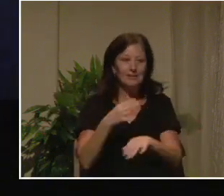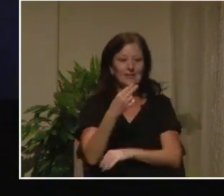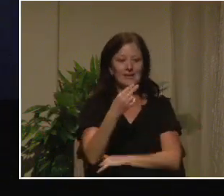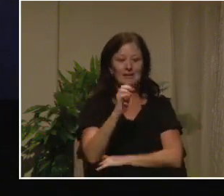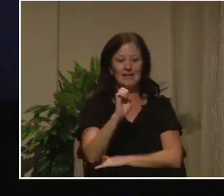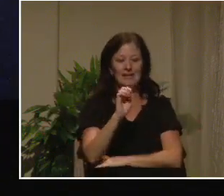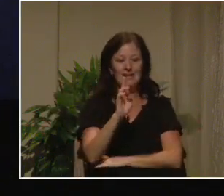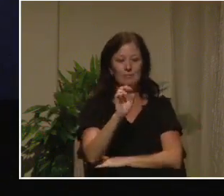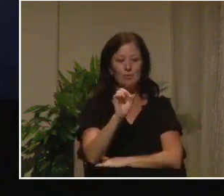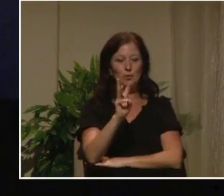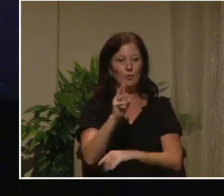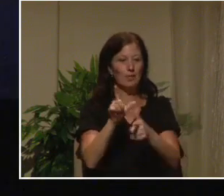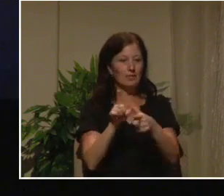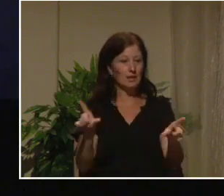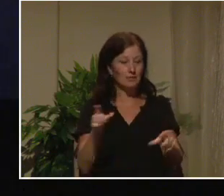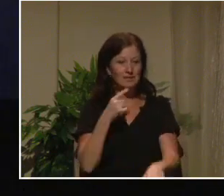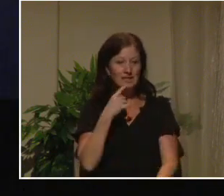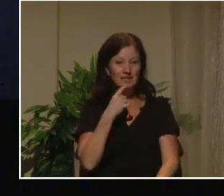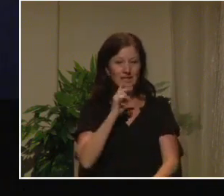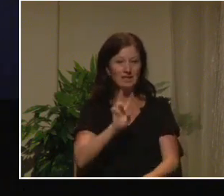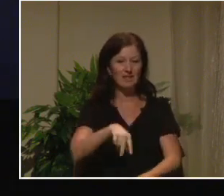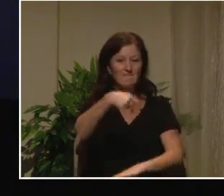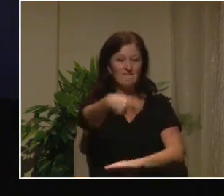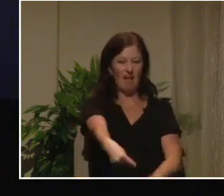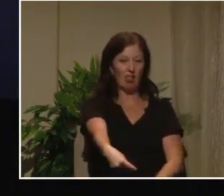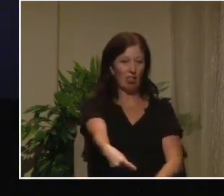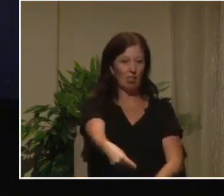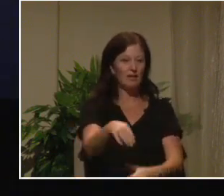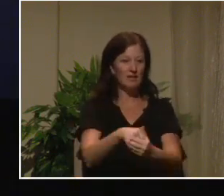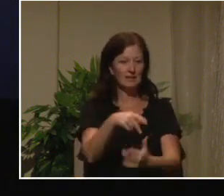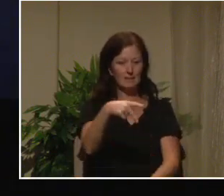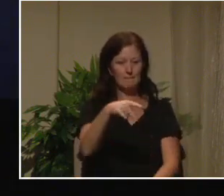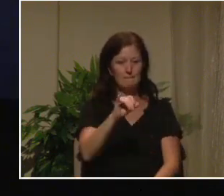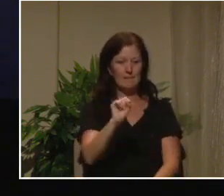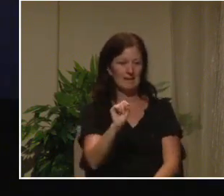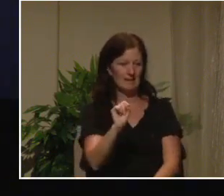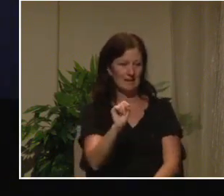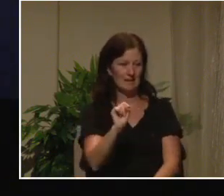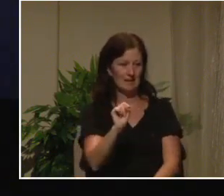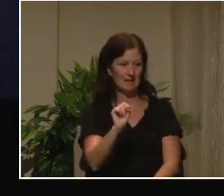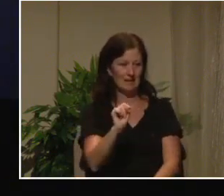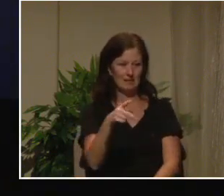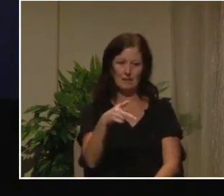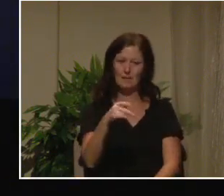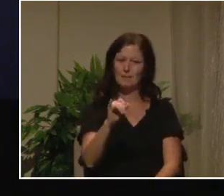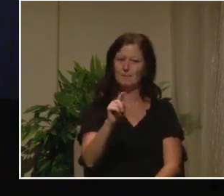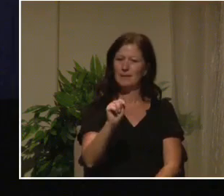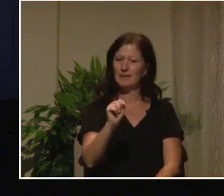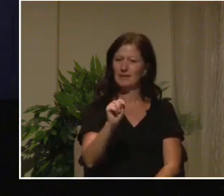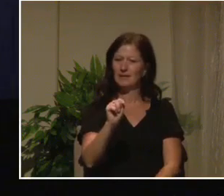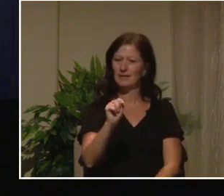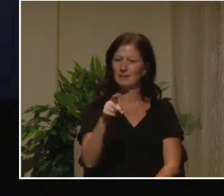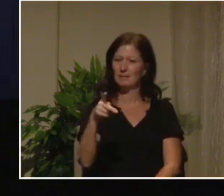literally just says, and they fell into the pit pits. Like these are really pity pits. Like,